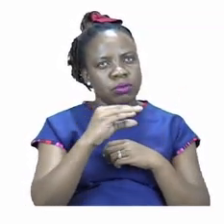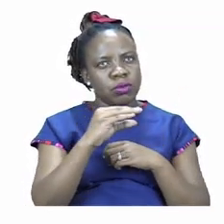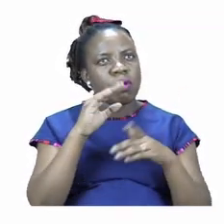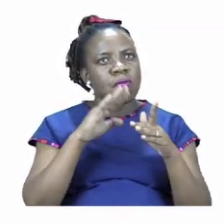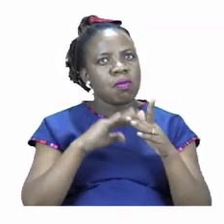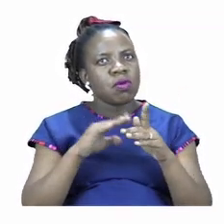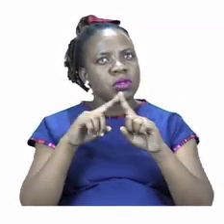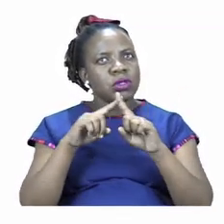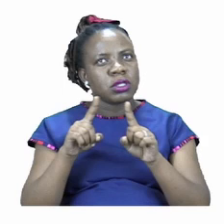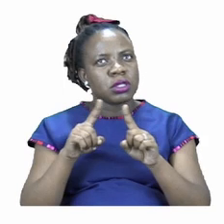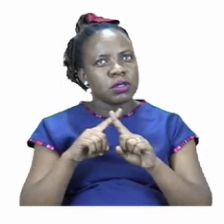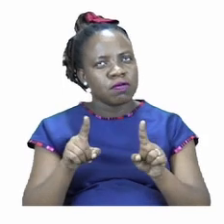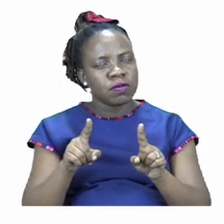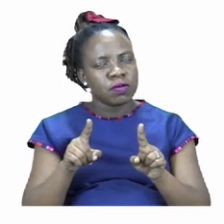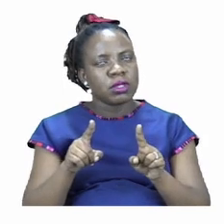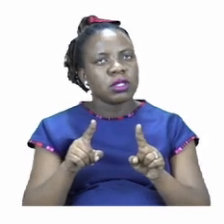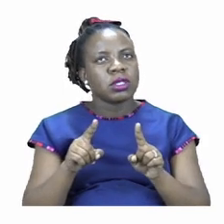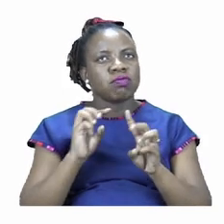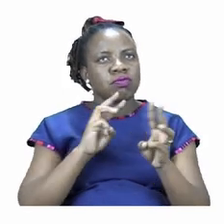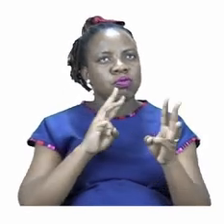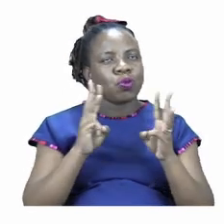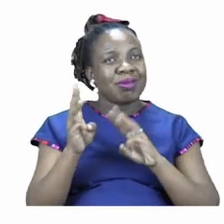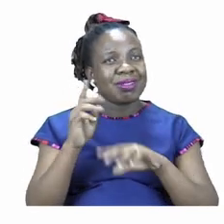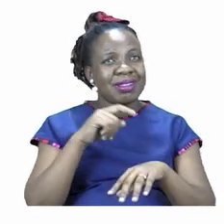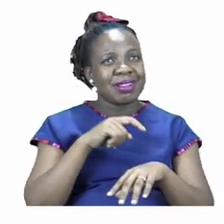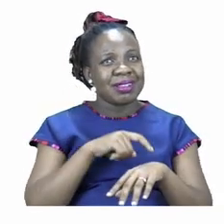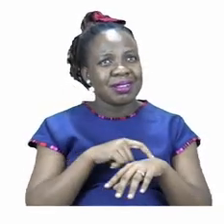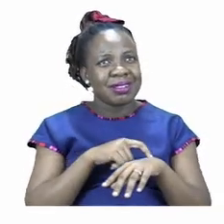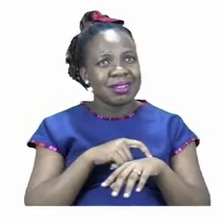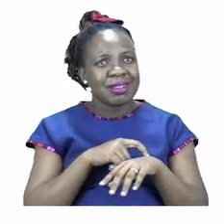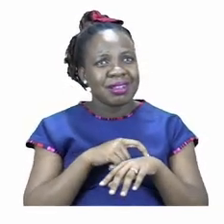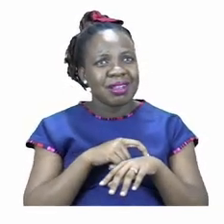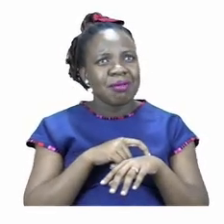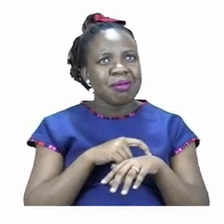and animals and people. Now, we